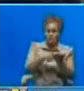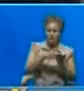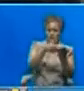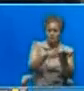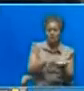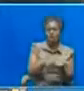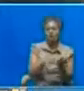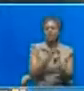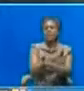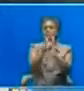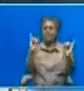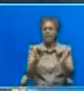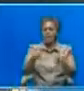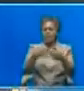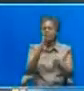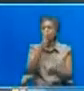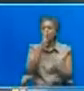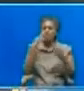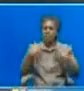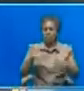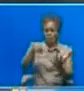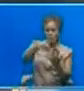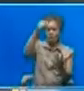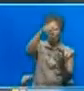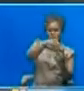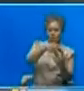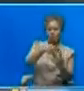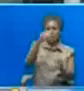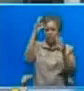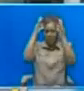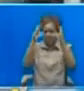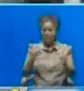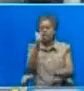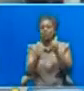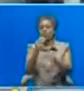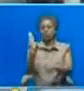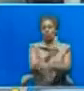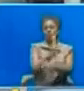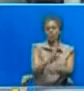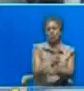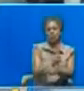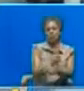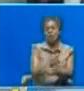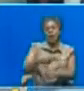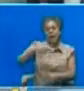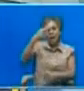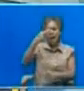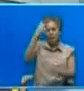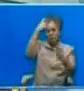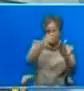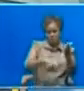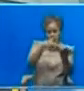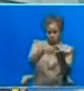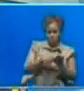more transparent, giving borrowers an option to choose which lender to use. The high cost of loans is seen